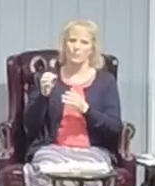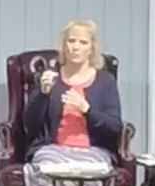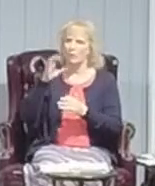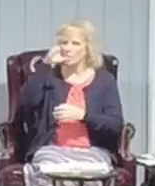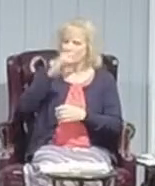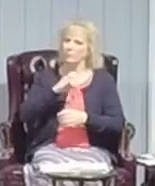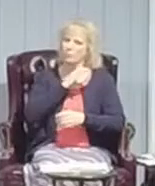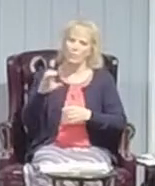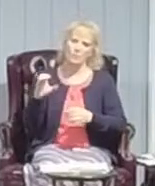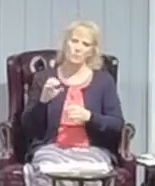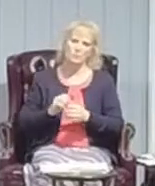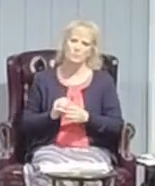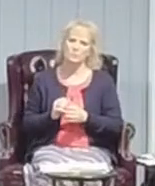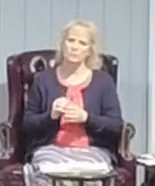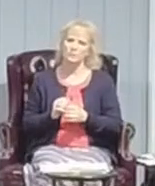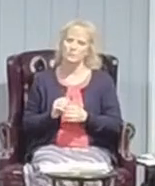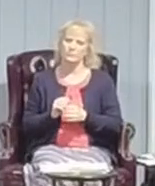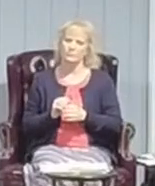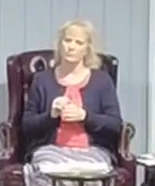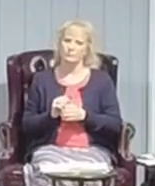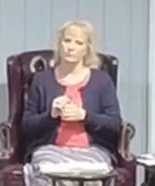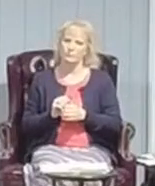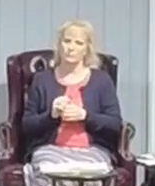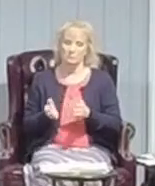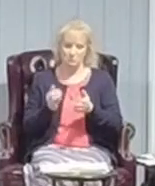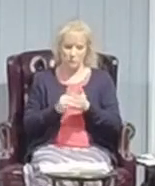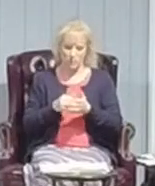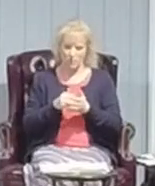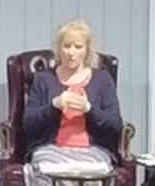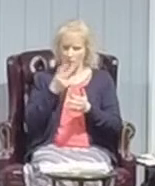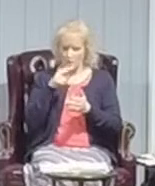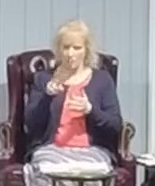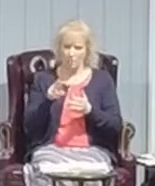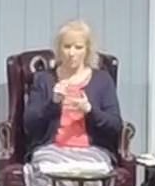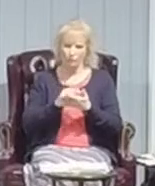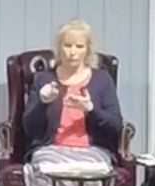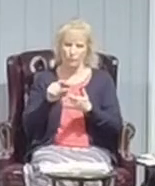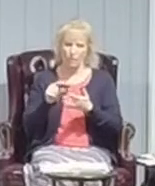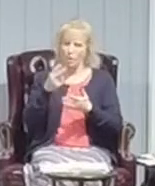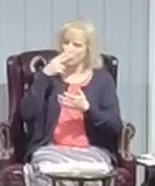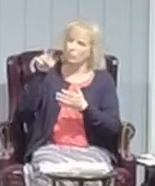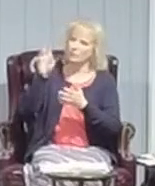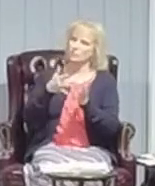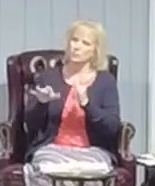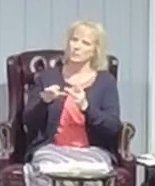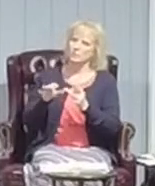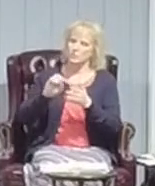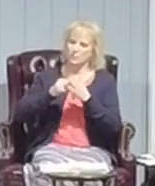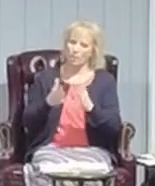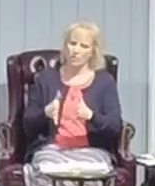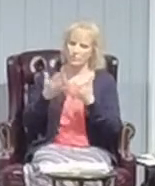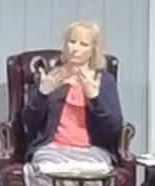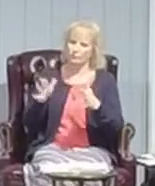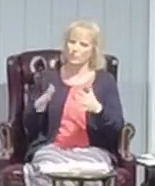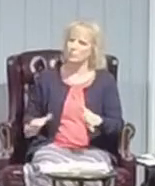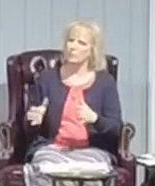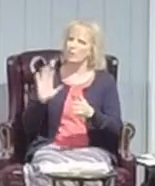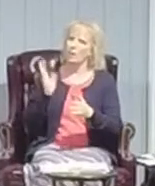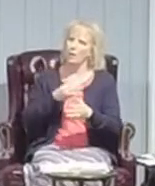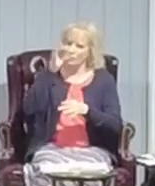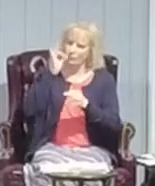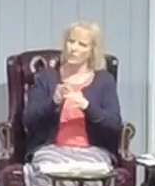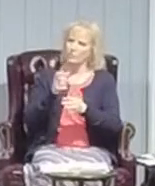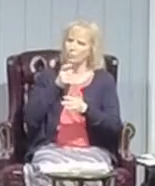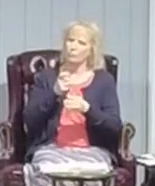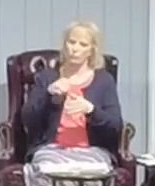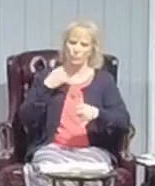Despised the shame of the cross. Again, look at it. It says in verse 2, "Looking unto Jesus, the author and finisher of our faith, who for the joy that was